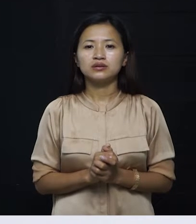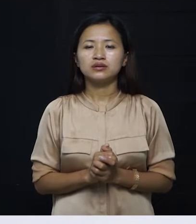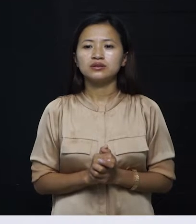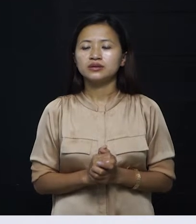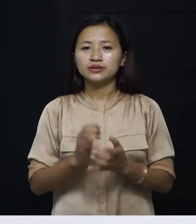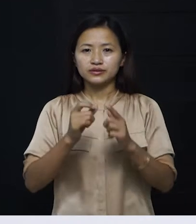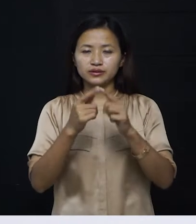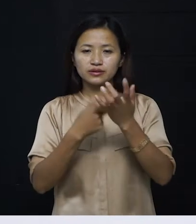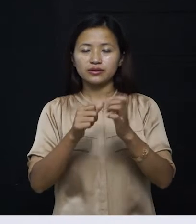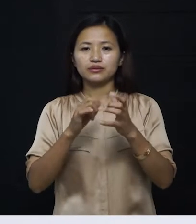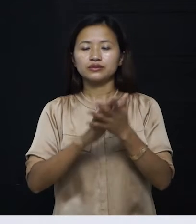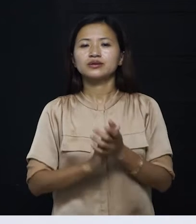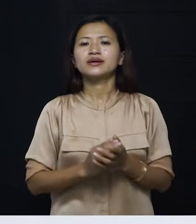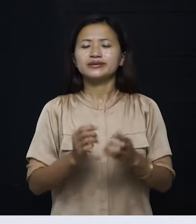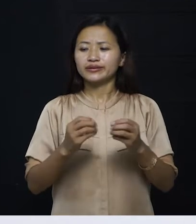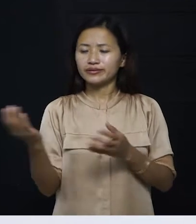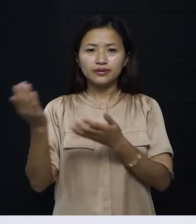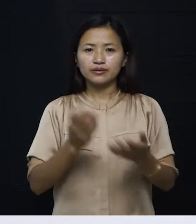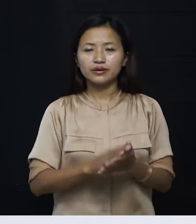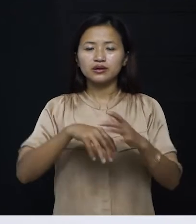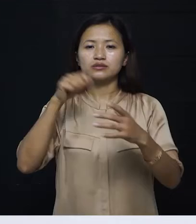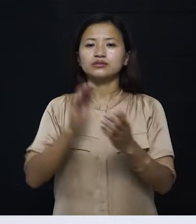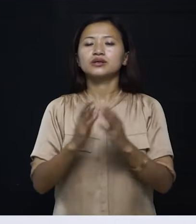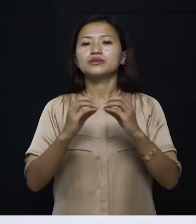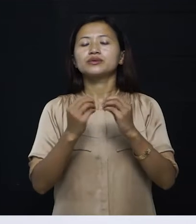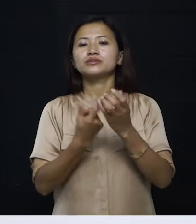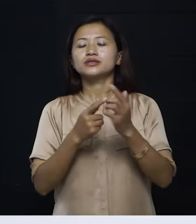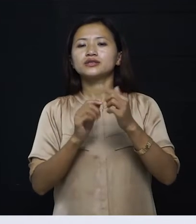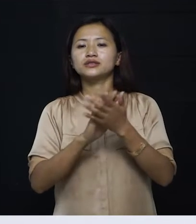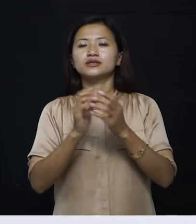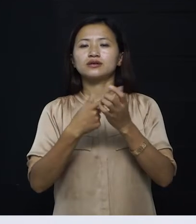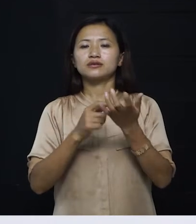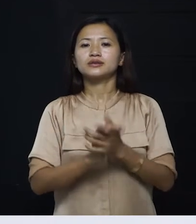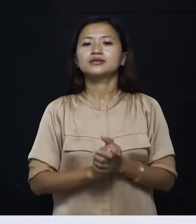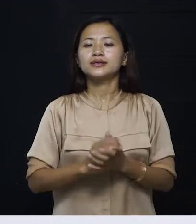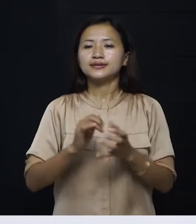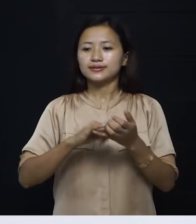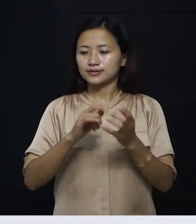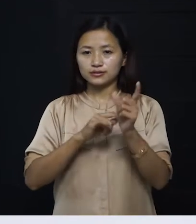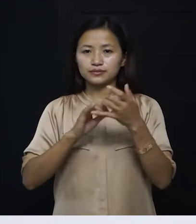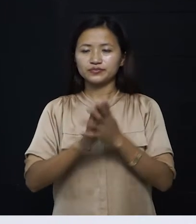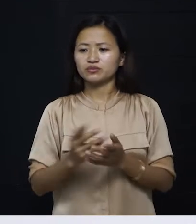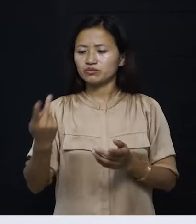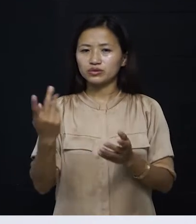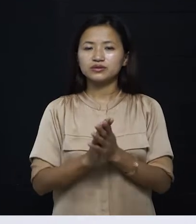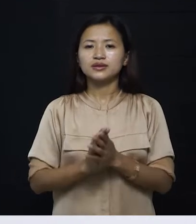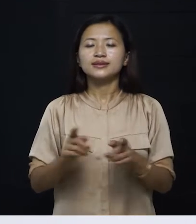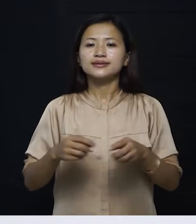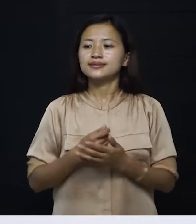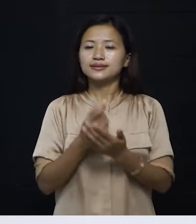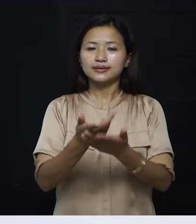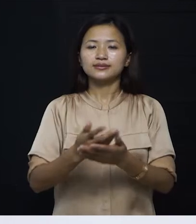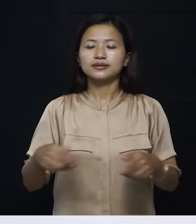trade was carried out by barter system, and under barter system, both sale and purchase of goods,